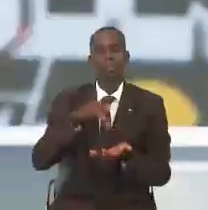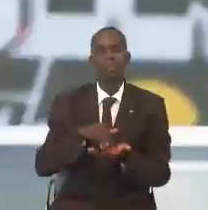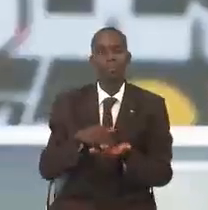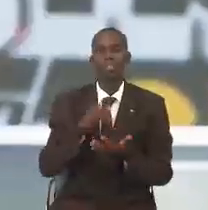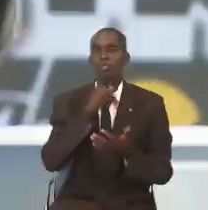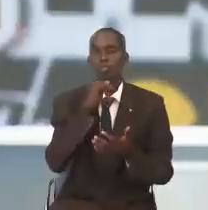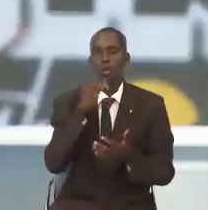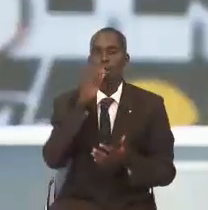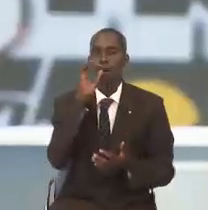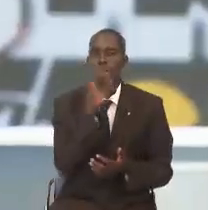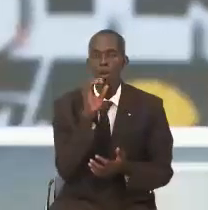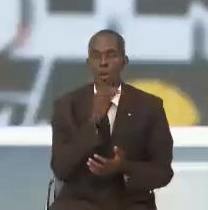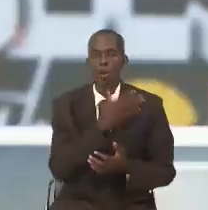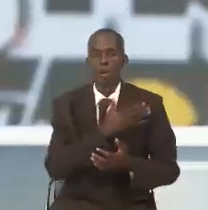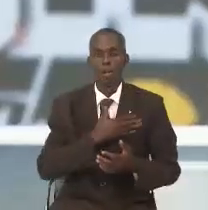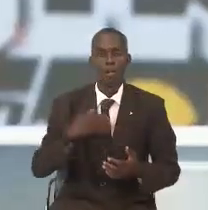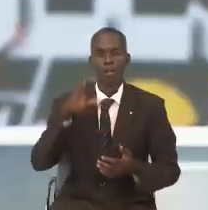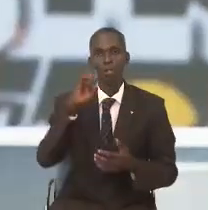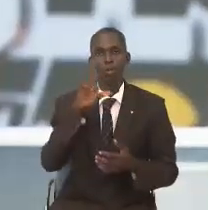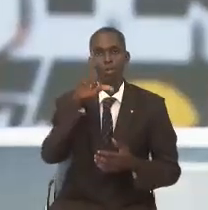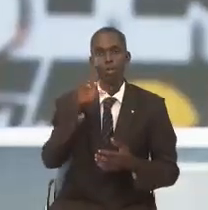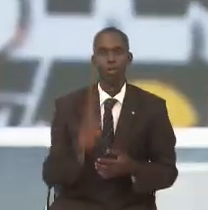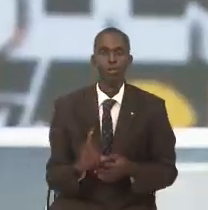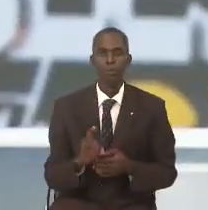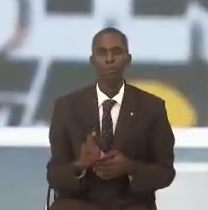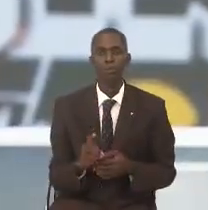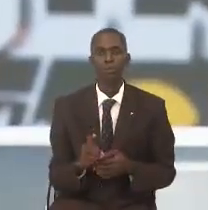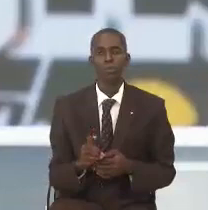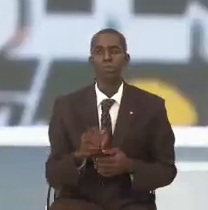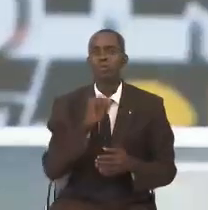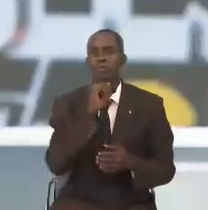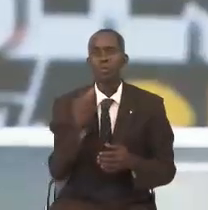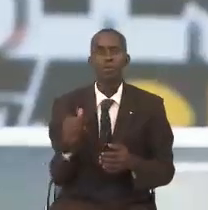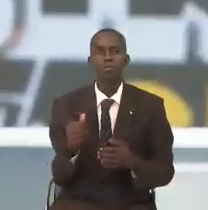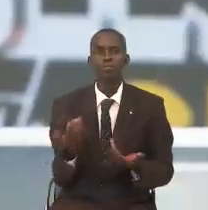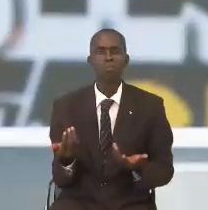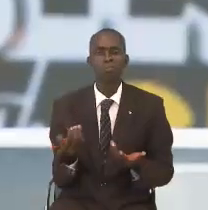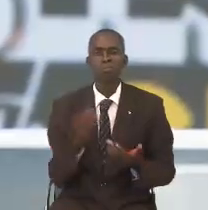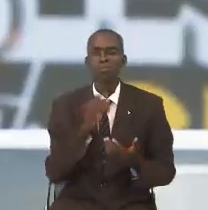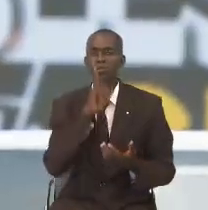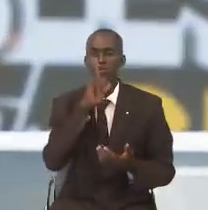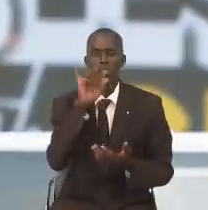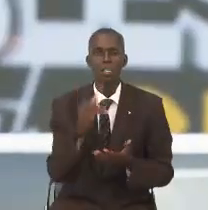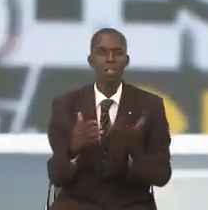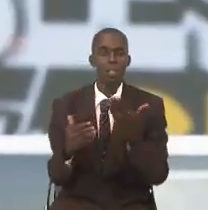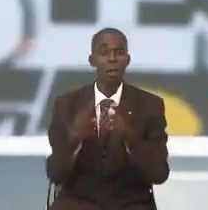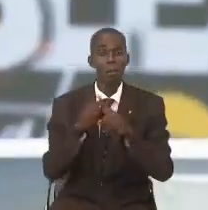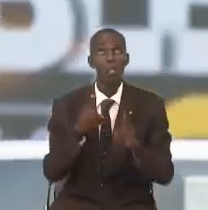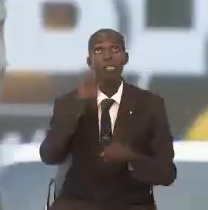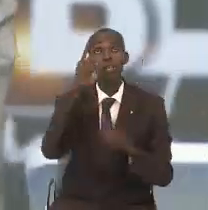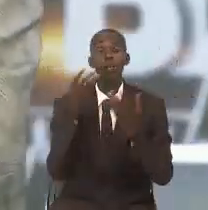cold, not lukewarm and not really there. He wants us to